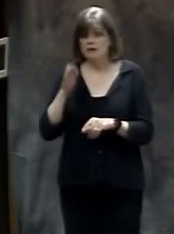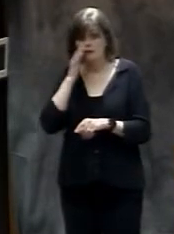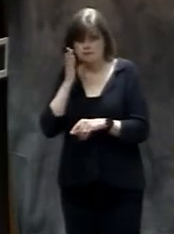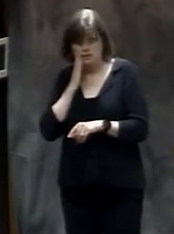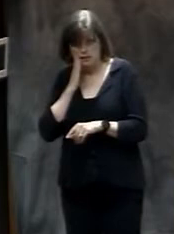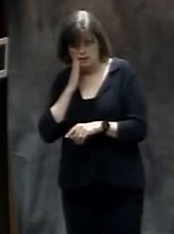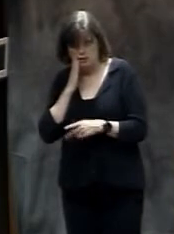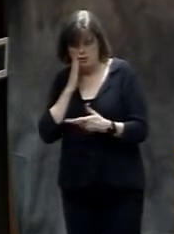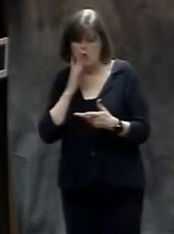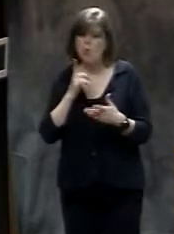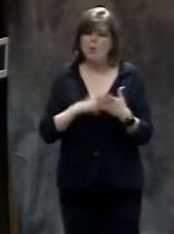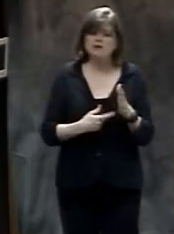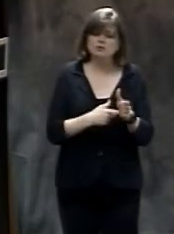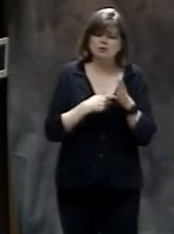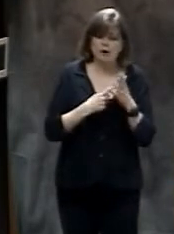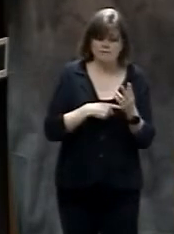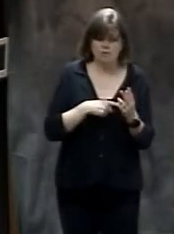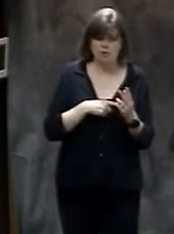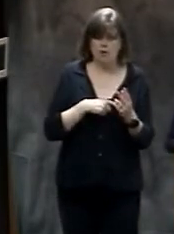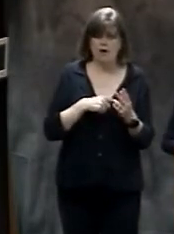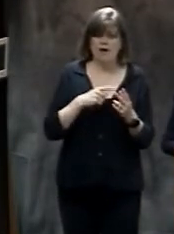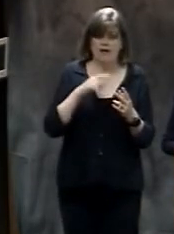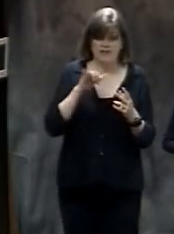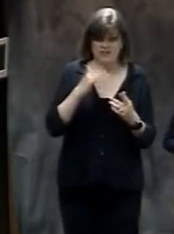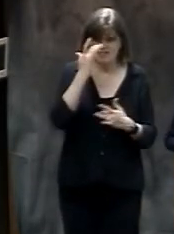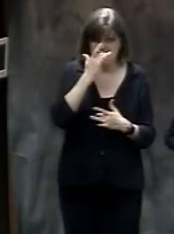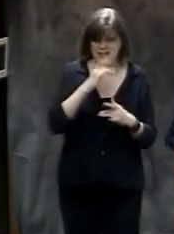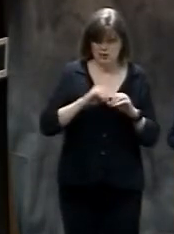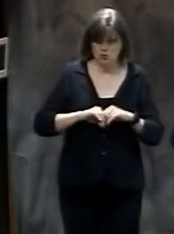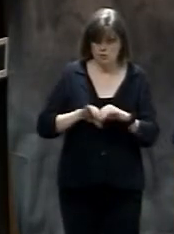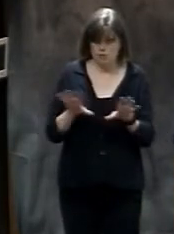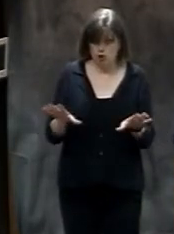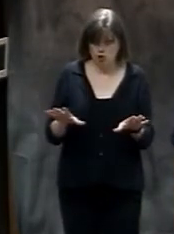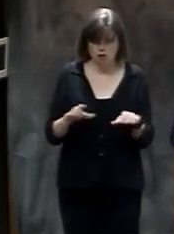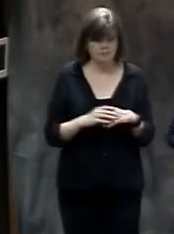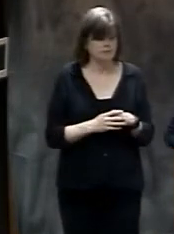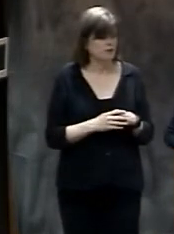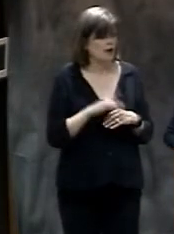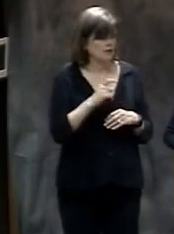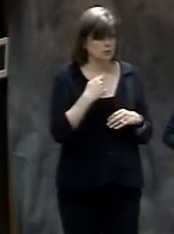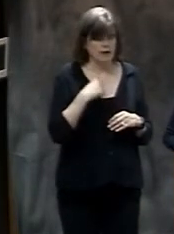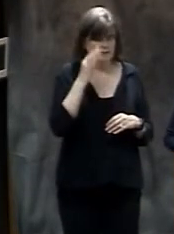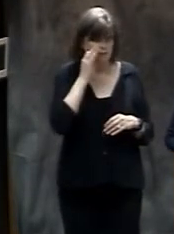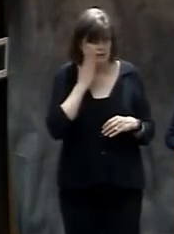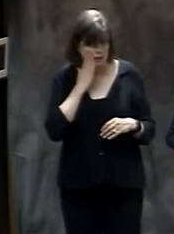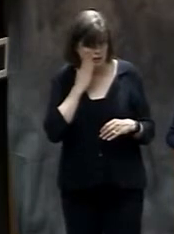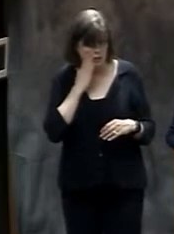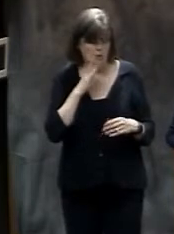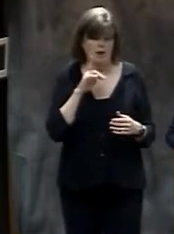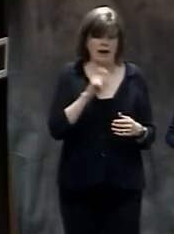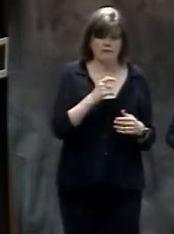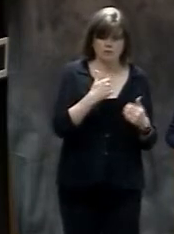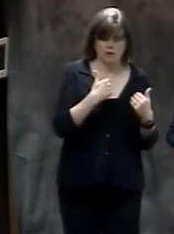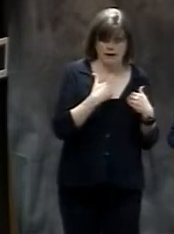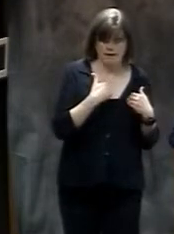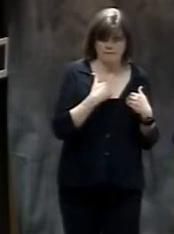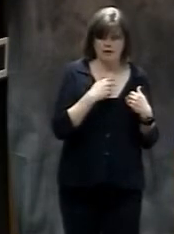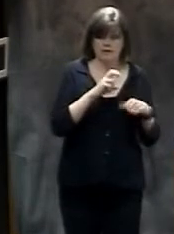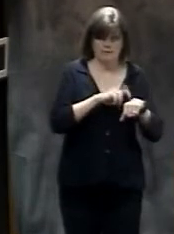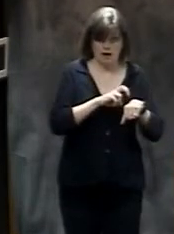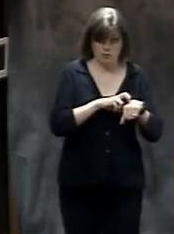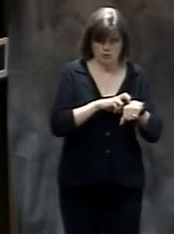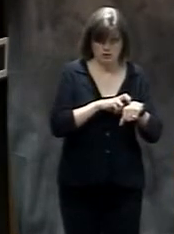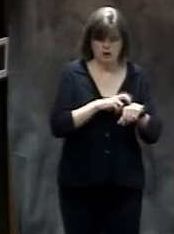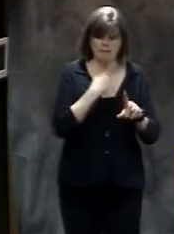these diseases to emerge? Well, you have to have a mosquito, Aedes aegypti, as you see here. You have to have the virus, and you have to have